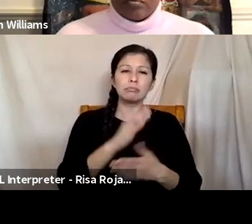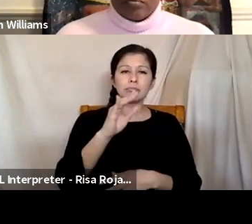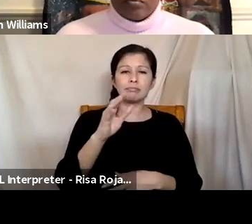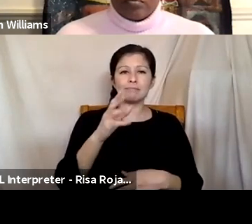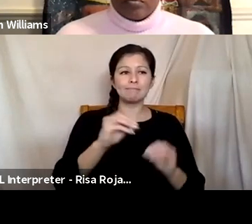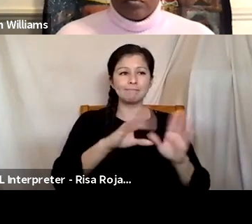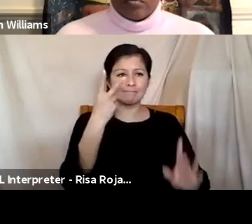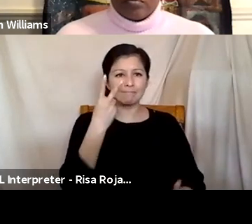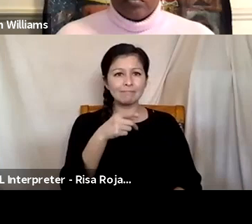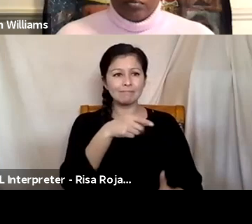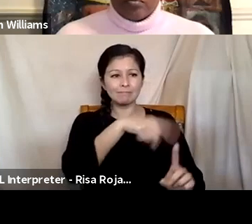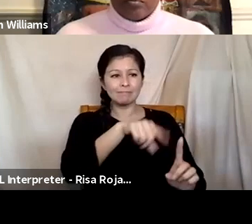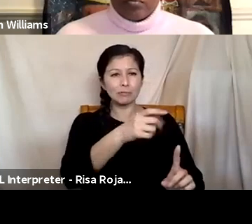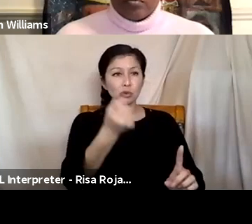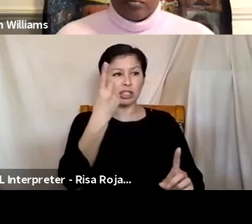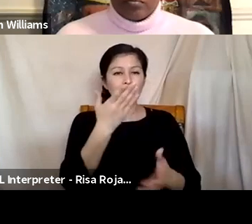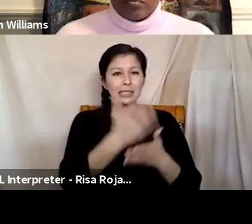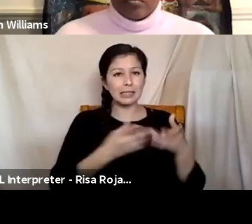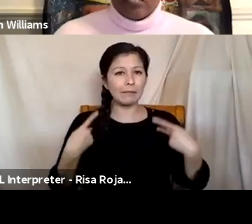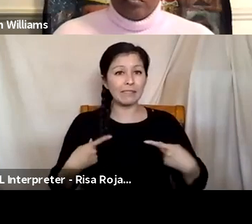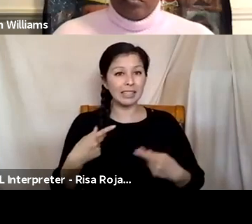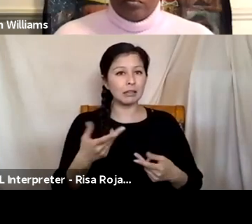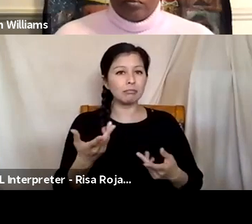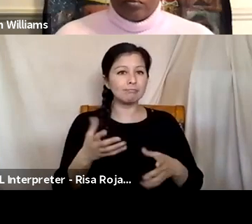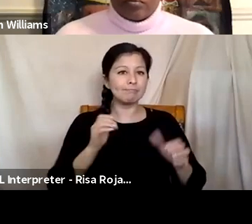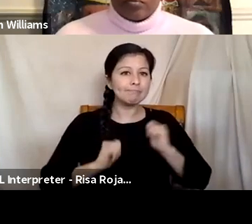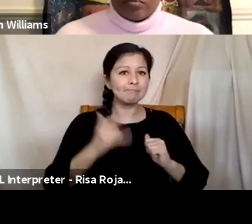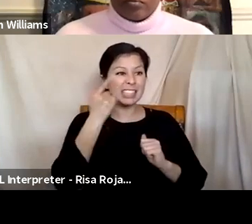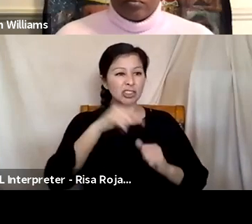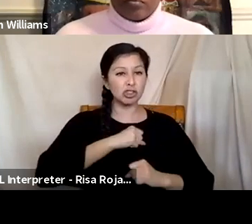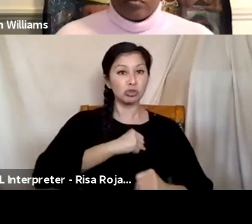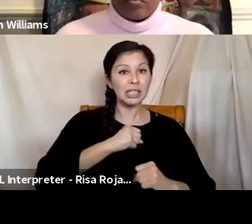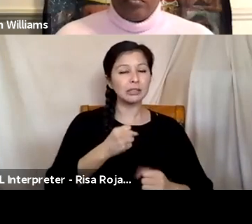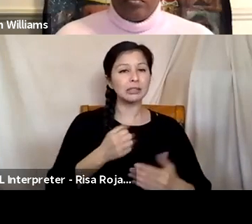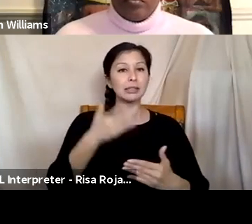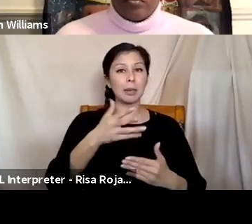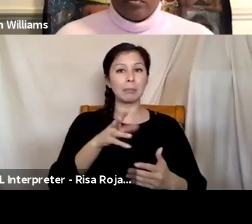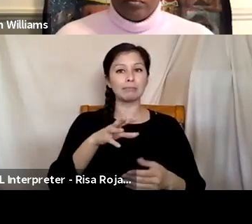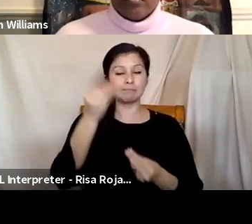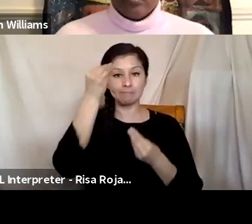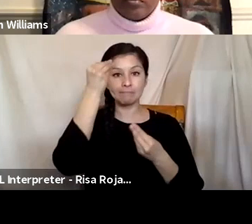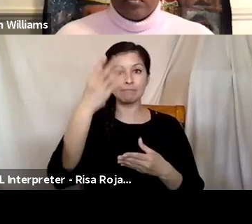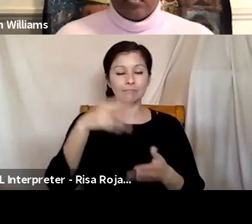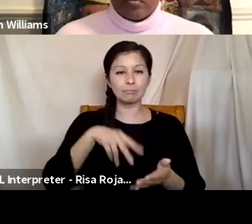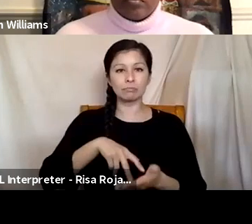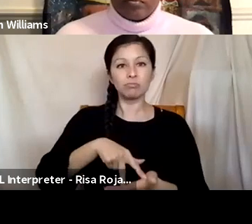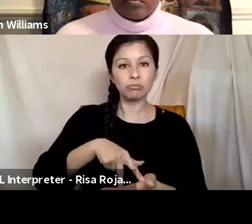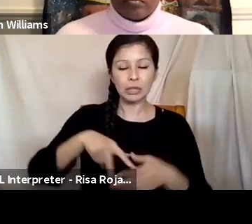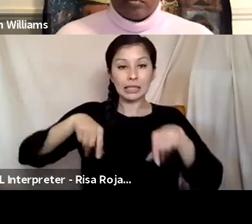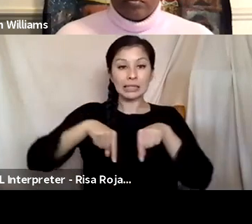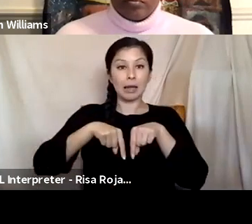they understand that there's some physicality. And if they're supposed to be aggressive, sometimes stepping forward in the middle of their audition can